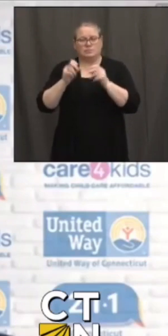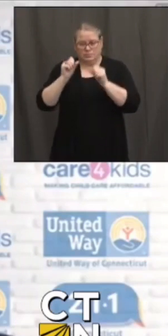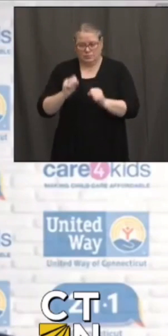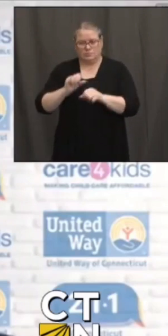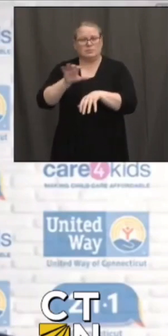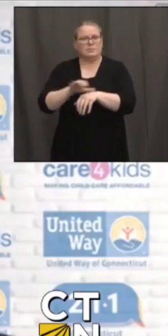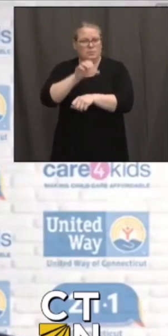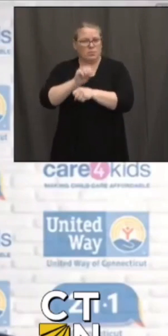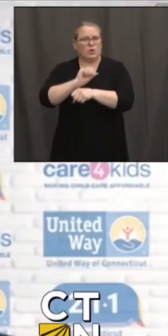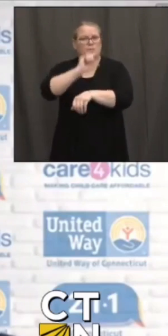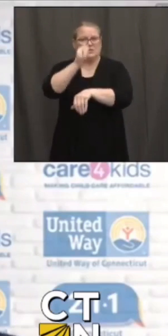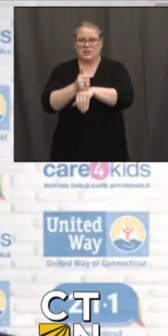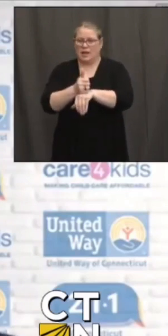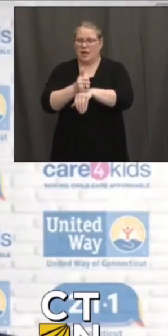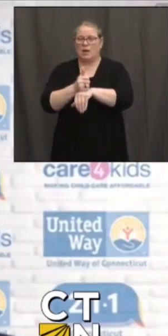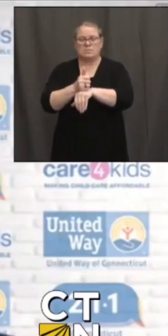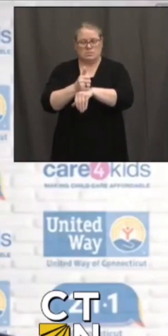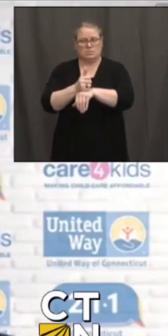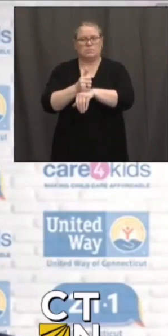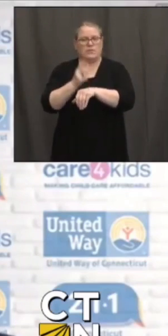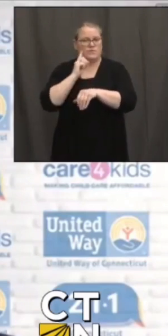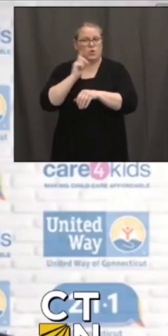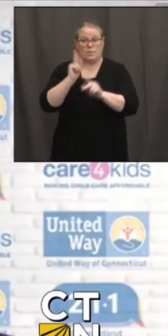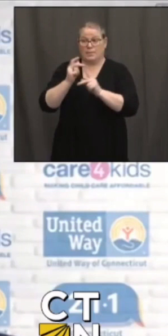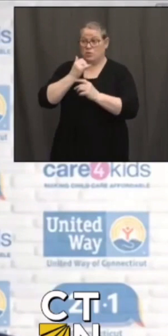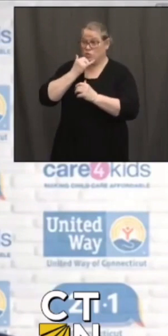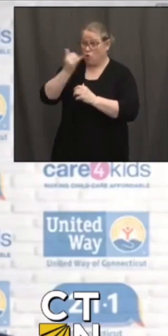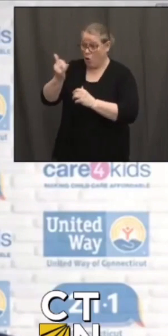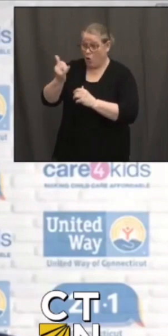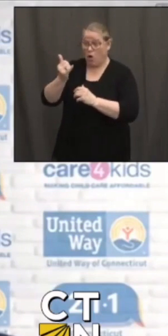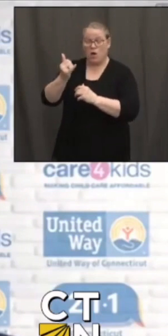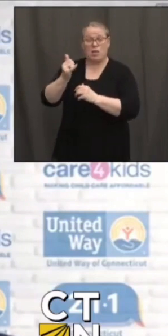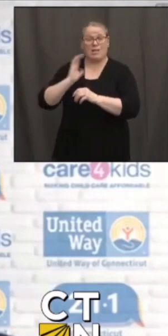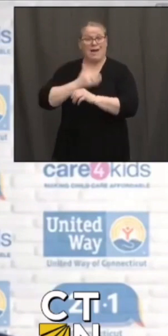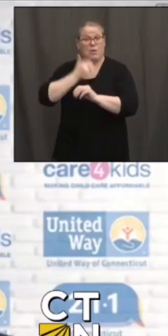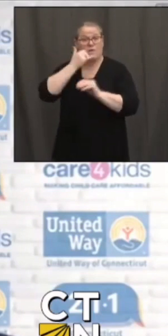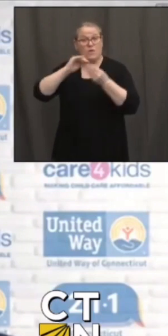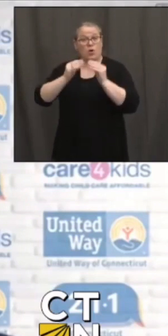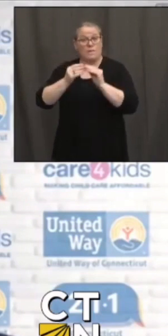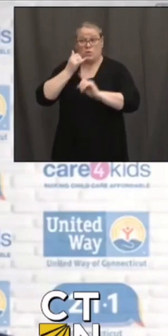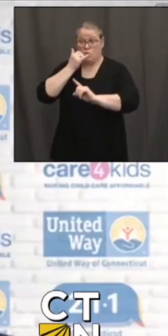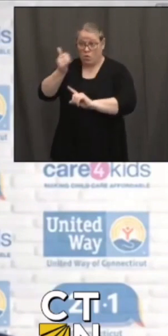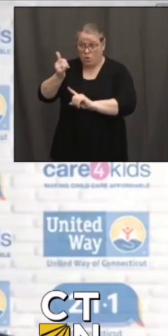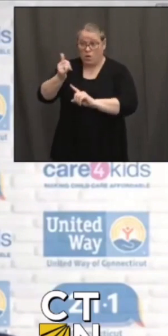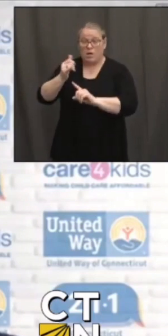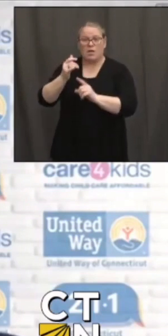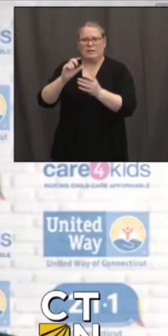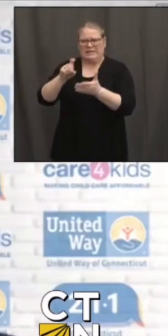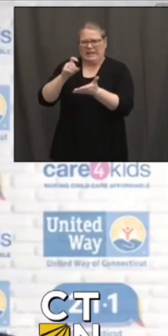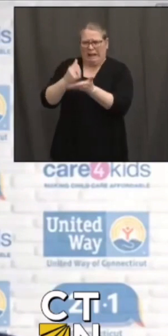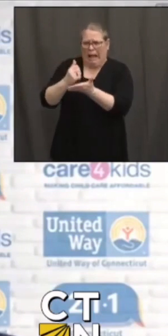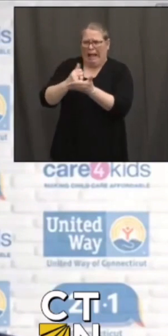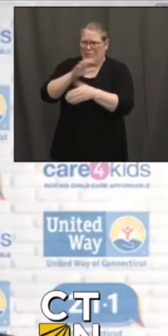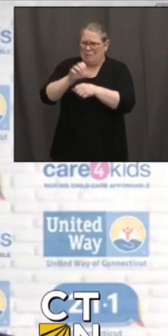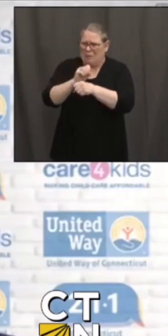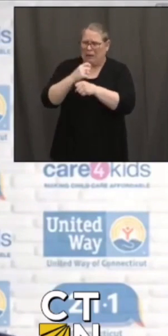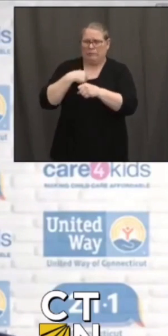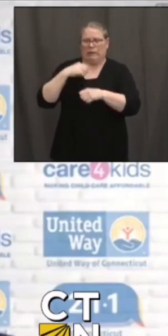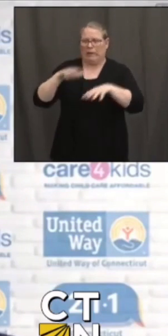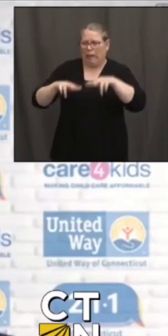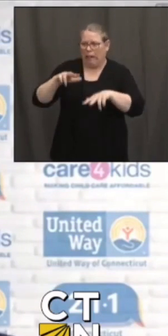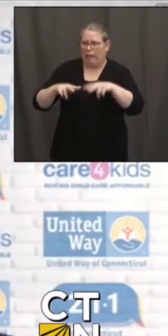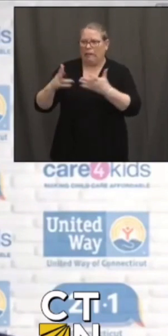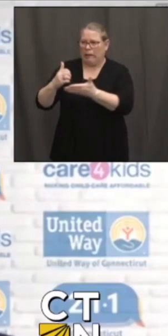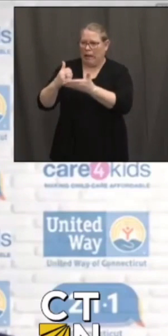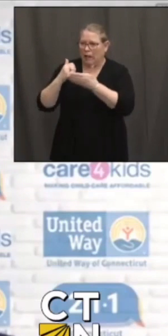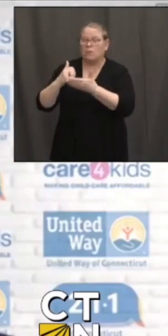appointments so that we can book callers who call into the line and need that extra help directly. So we've got a number of